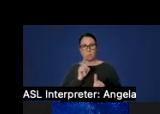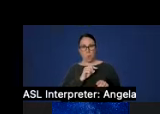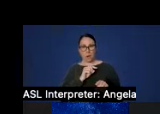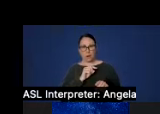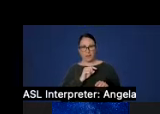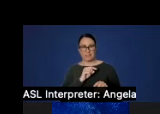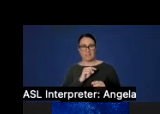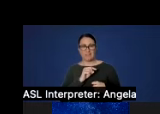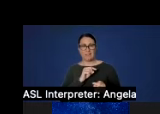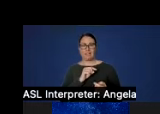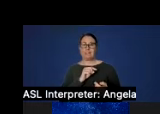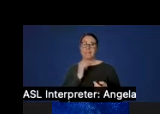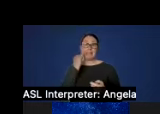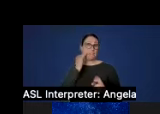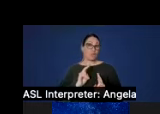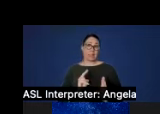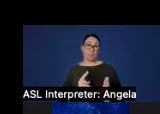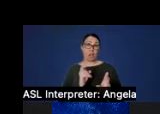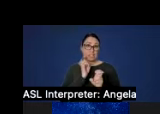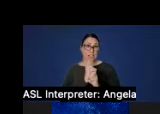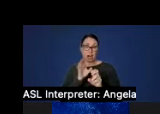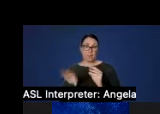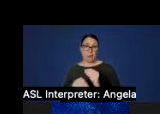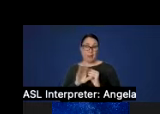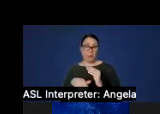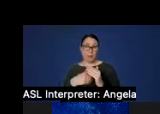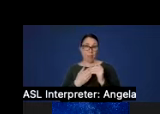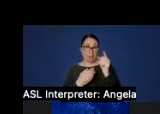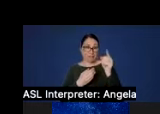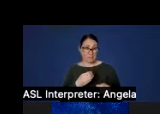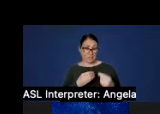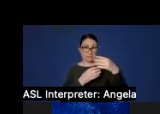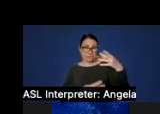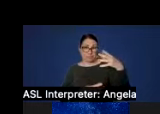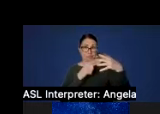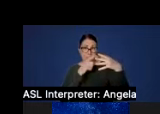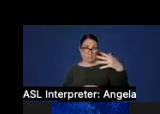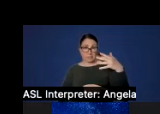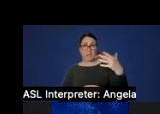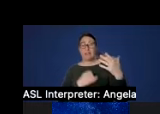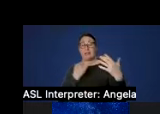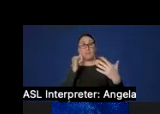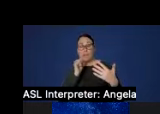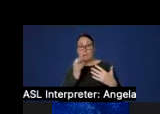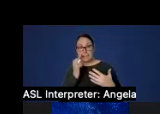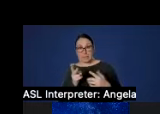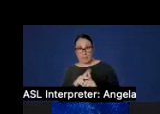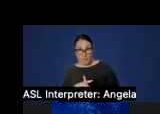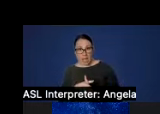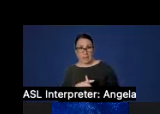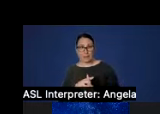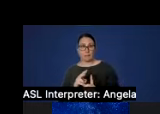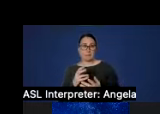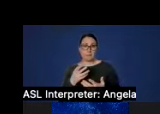if you're getting rushed, it's going to be hard to get all of that in there. Also, if you know you aren't seeing them filed anyway, and I could see, you